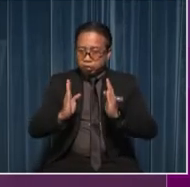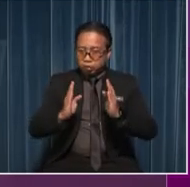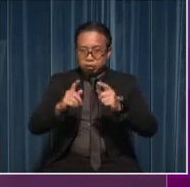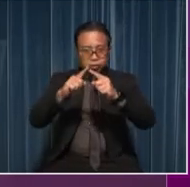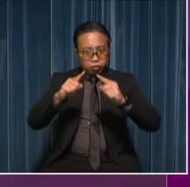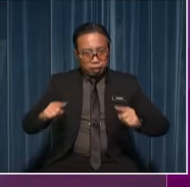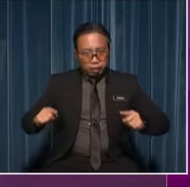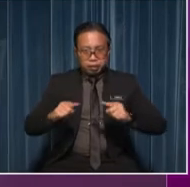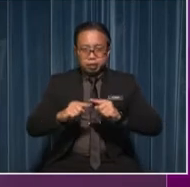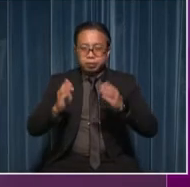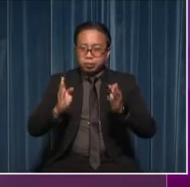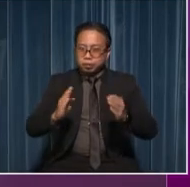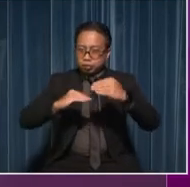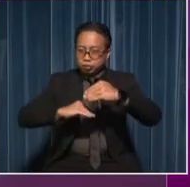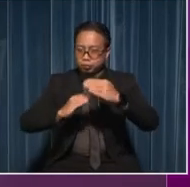prisms.